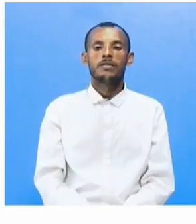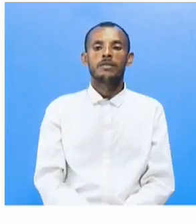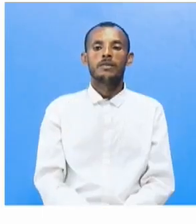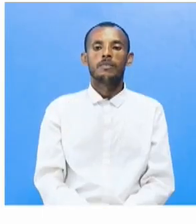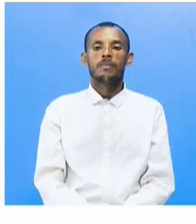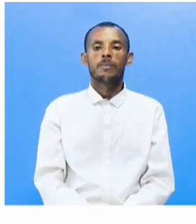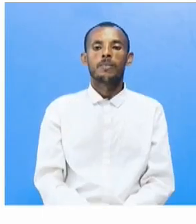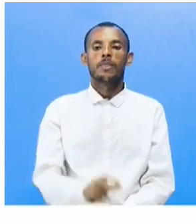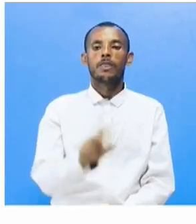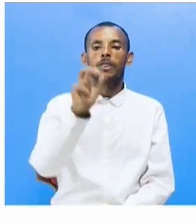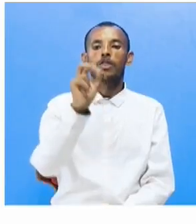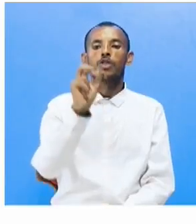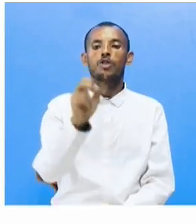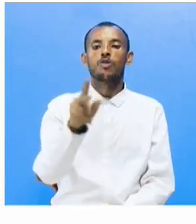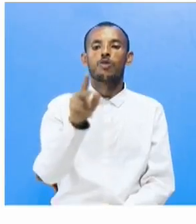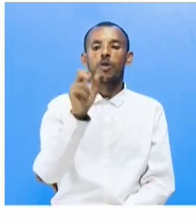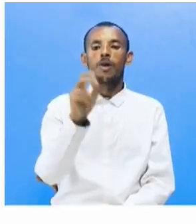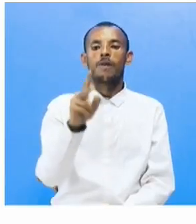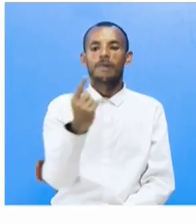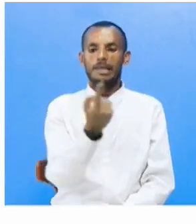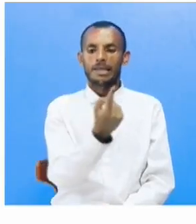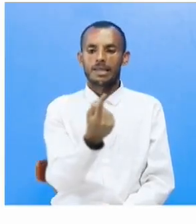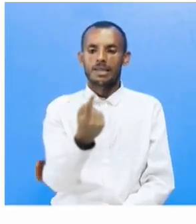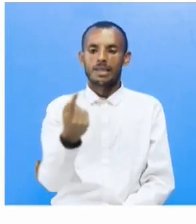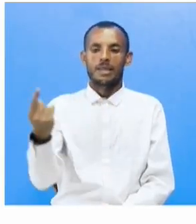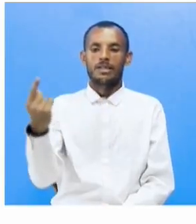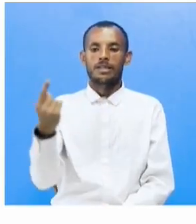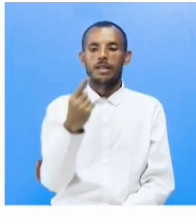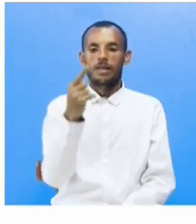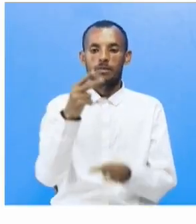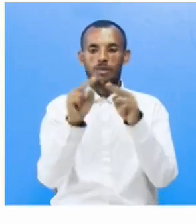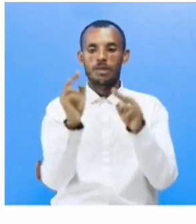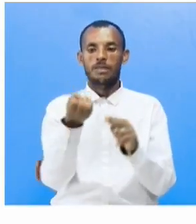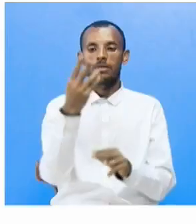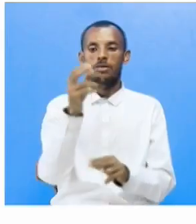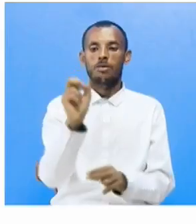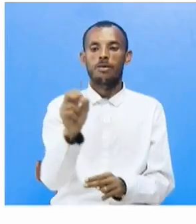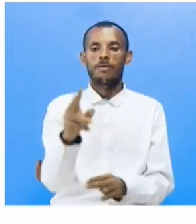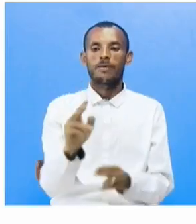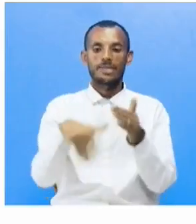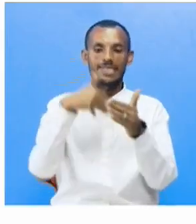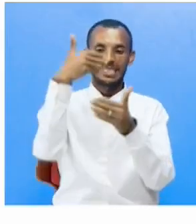12 each. Then